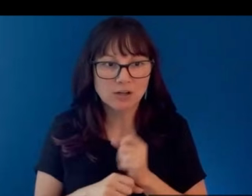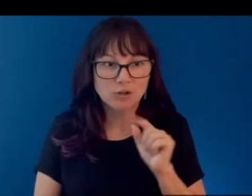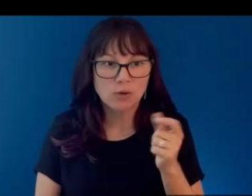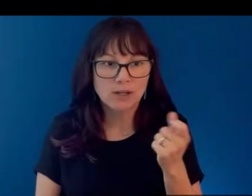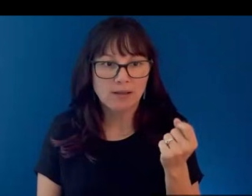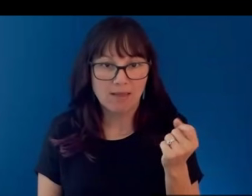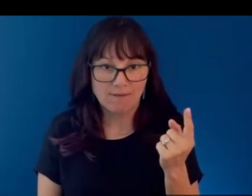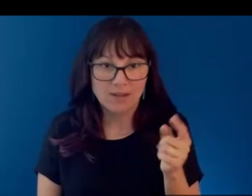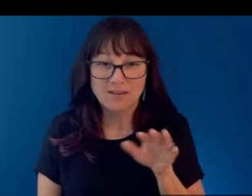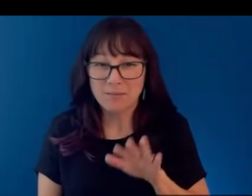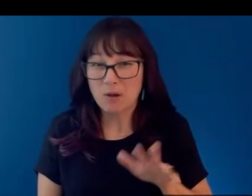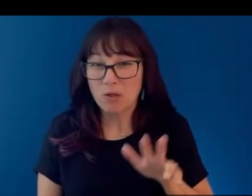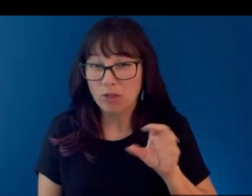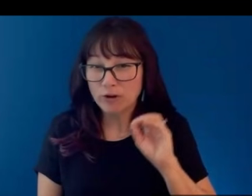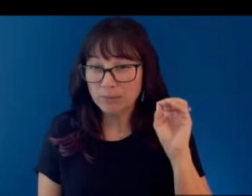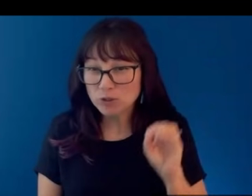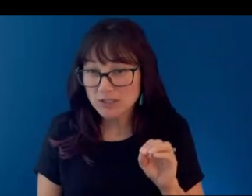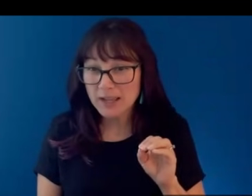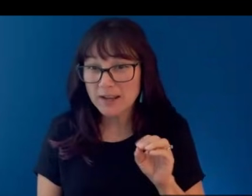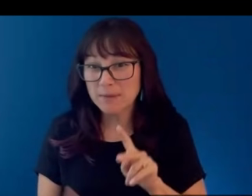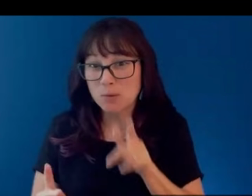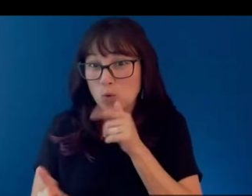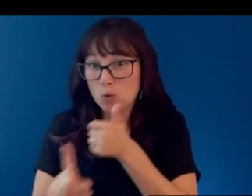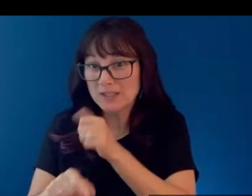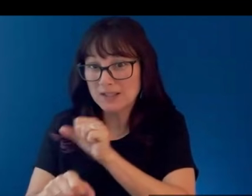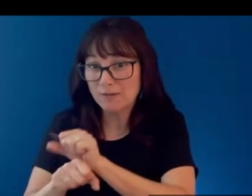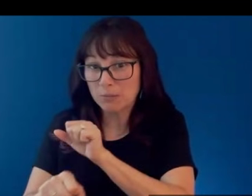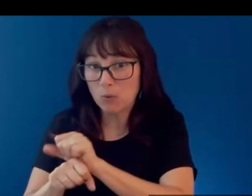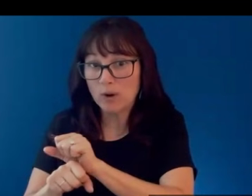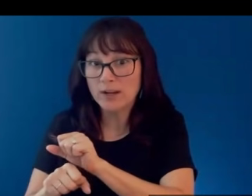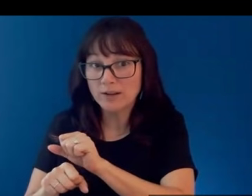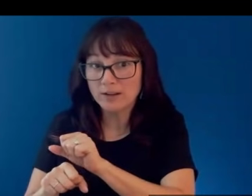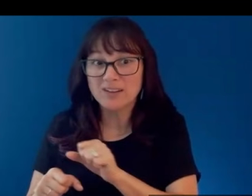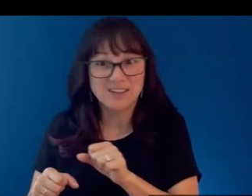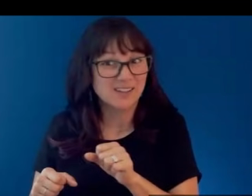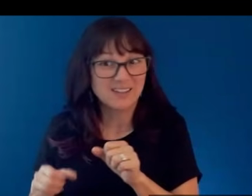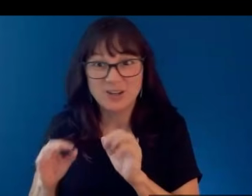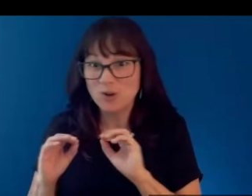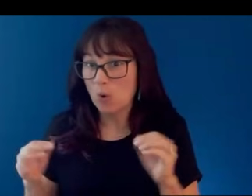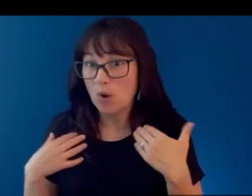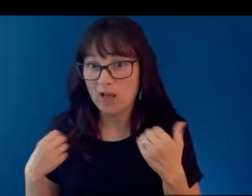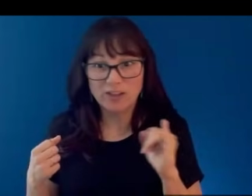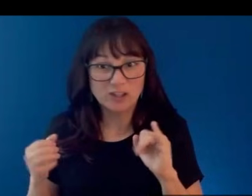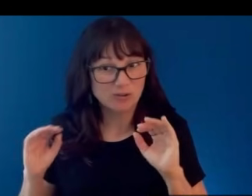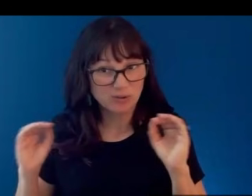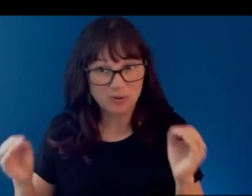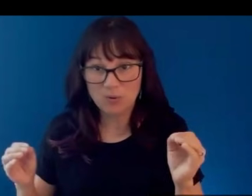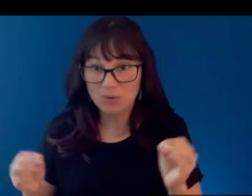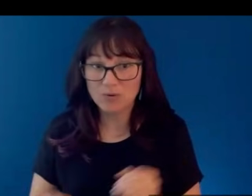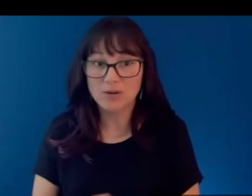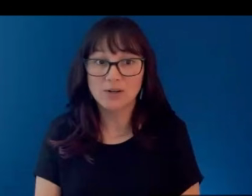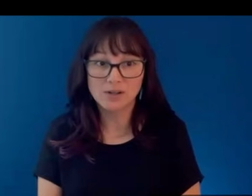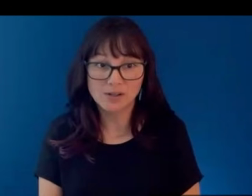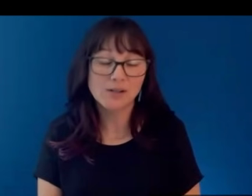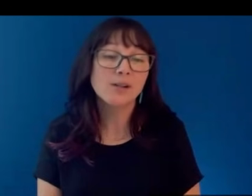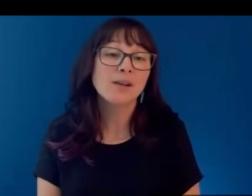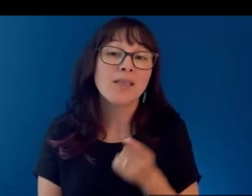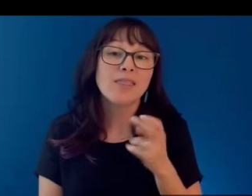2011, approximately 30% of self-employed workers had no coverage.